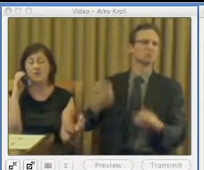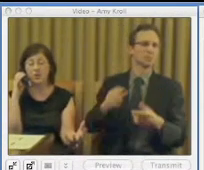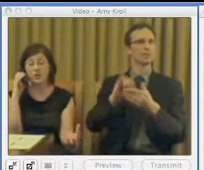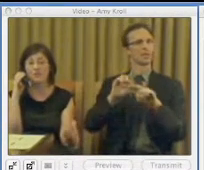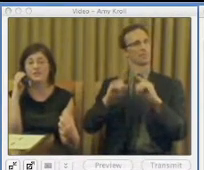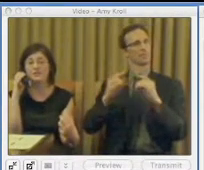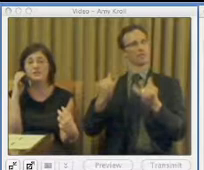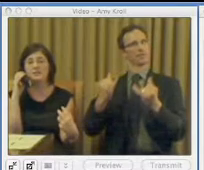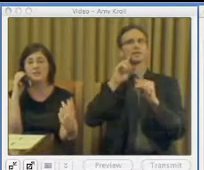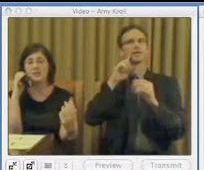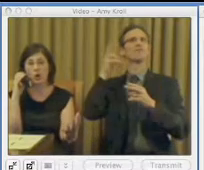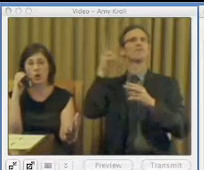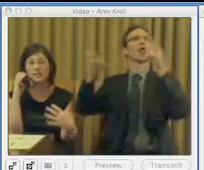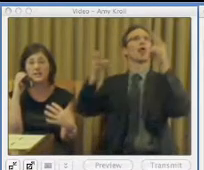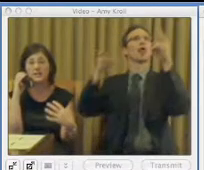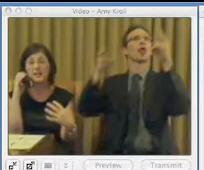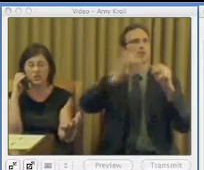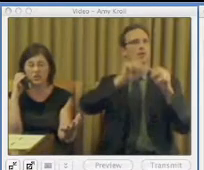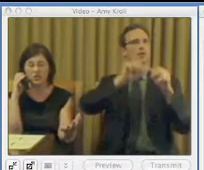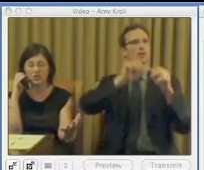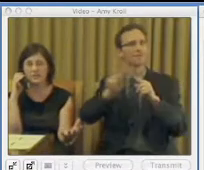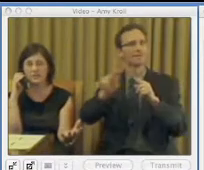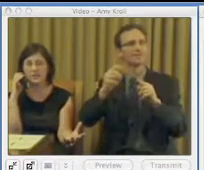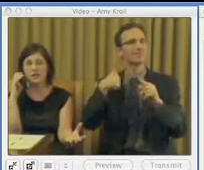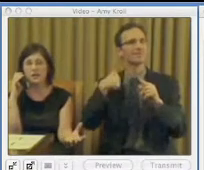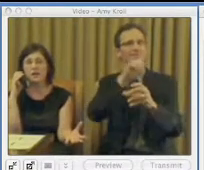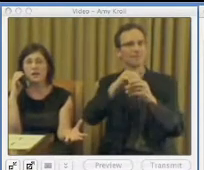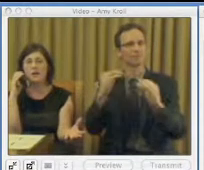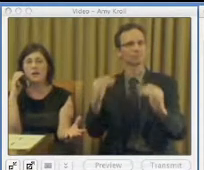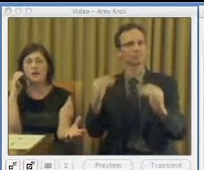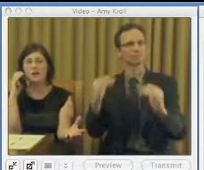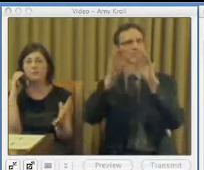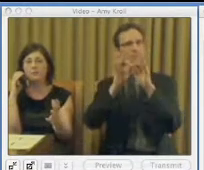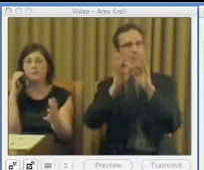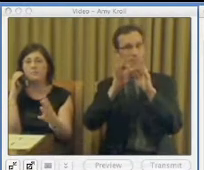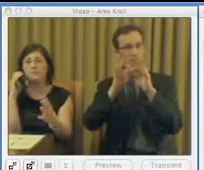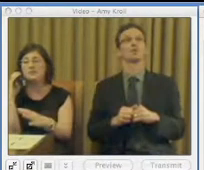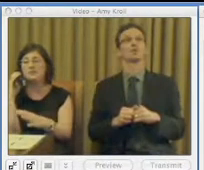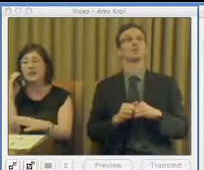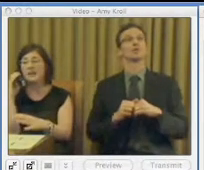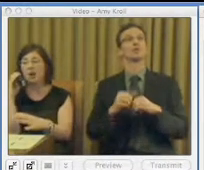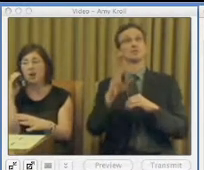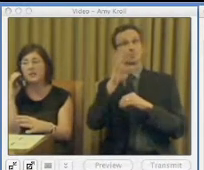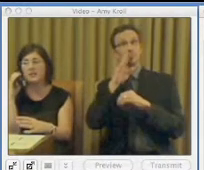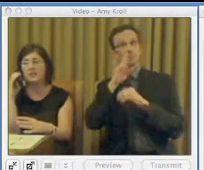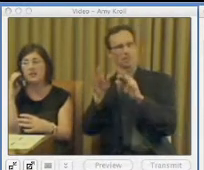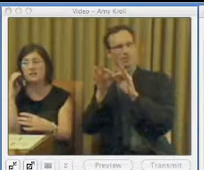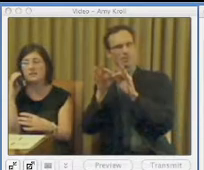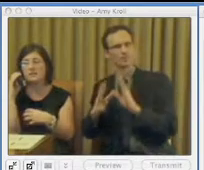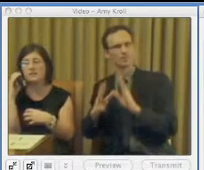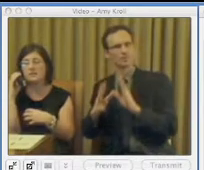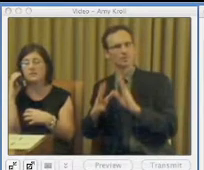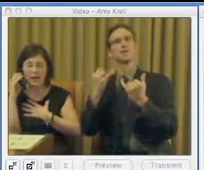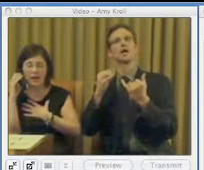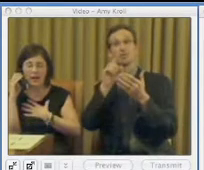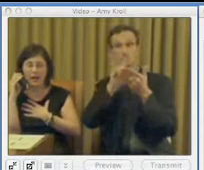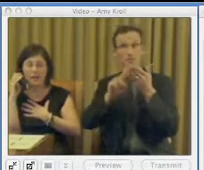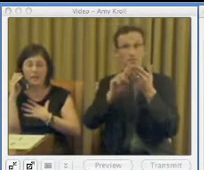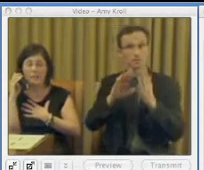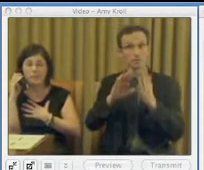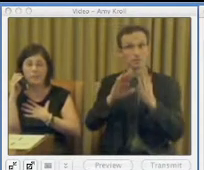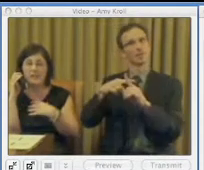And spoken language interpreter researchers, scholars and practitioners have begun to recognize